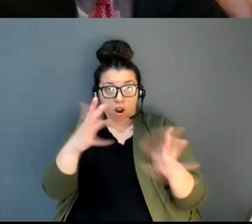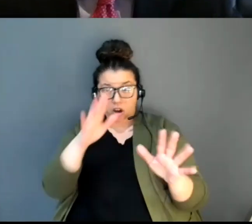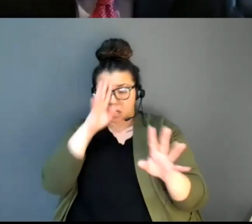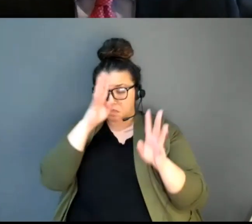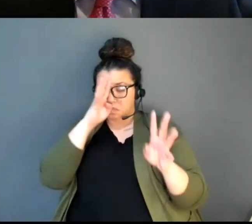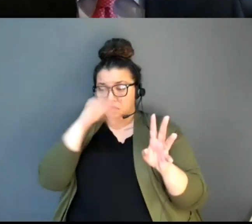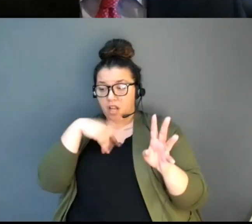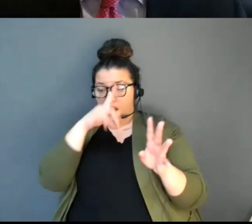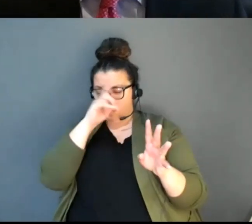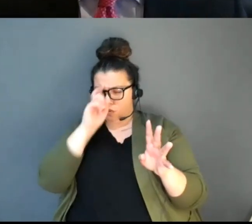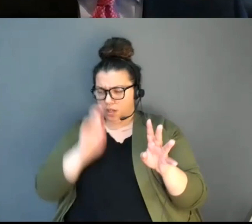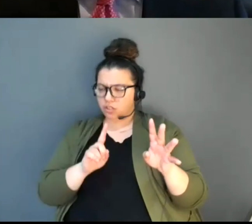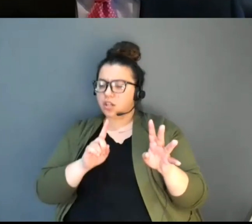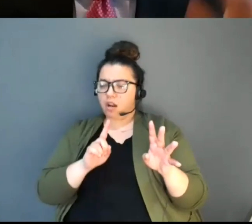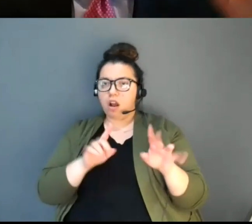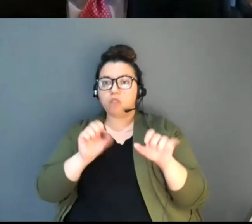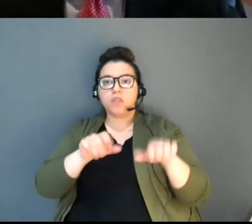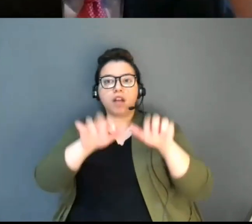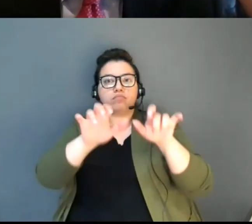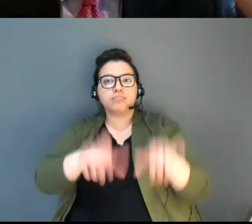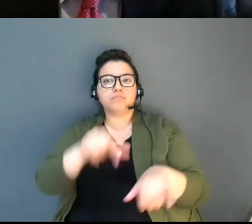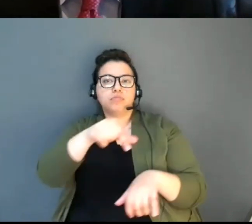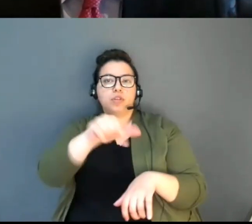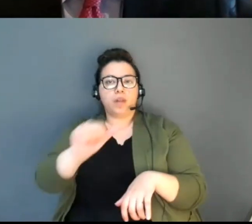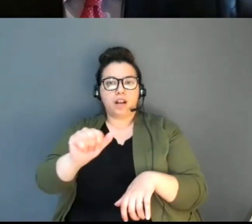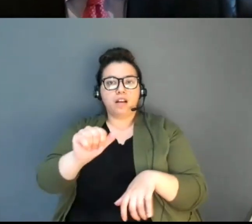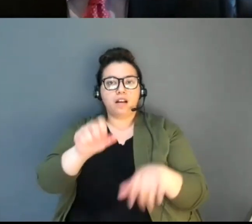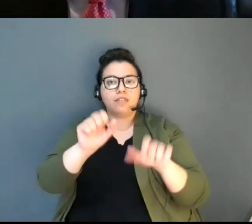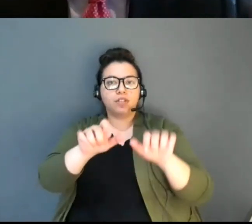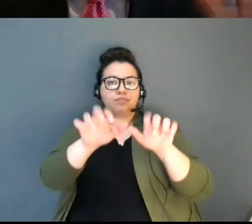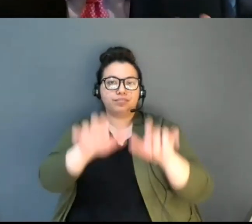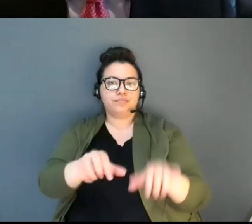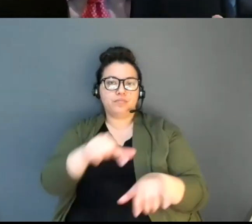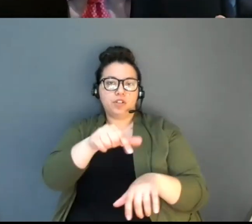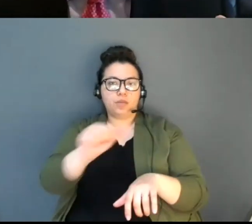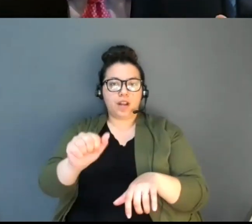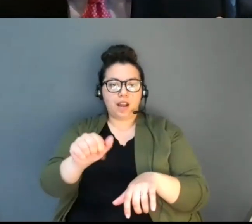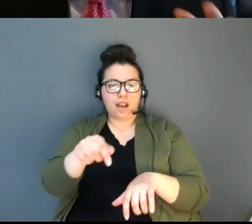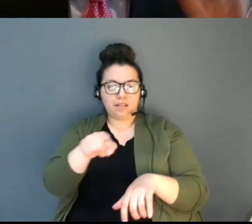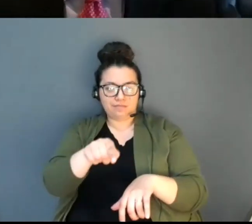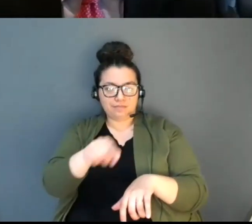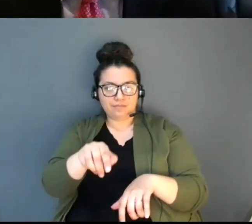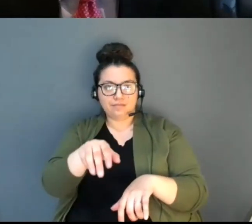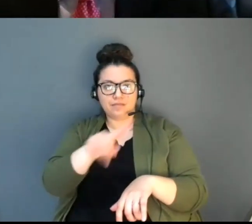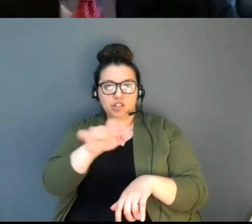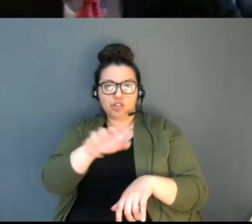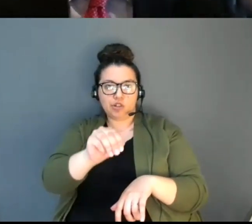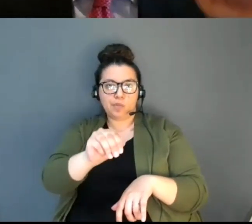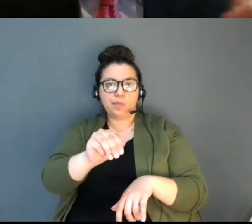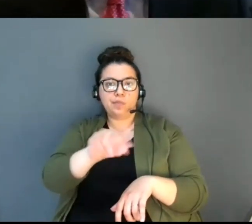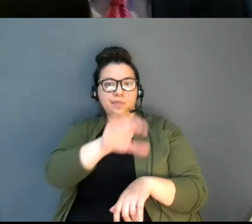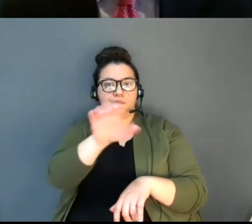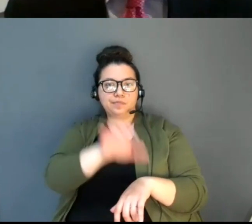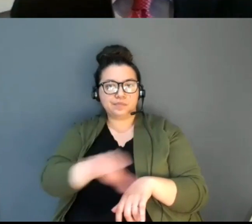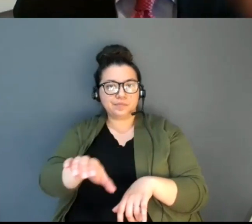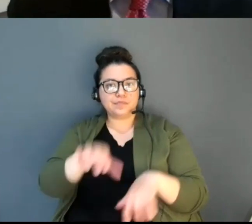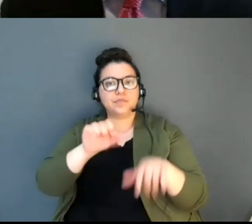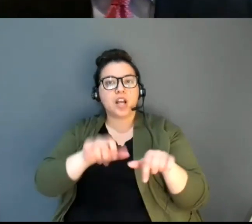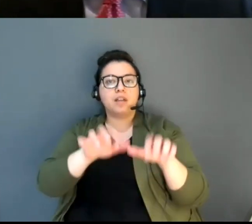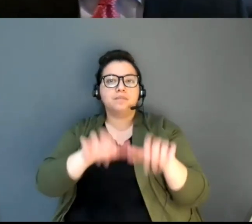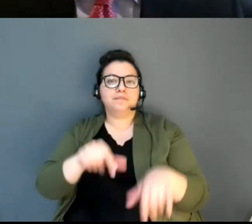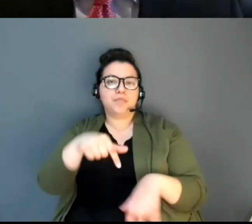to put them, and I already see a couple in there. You can already put your questions in the Q&A area of Zoom, and we'll grab those